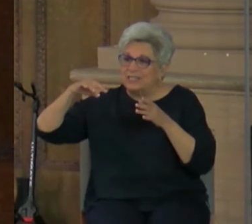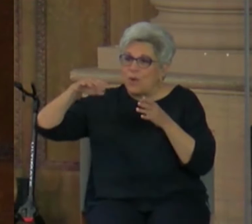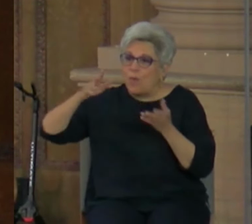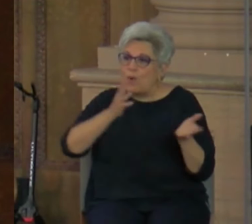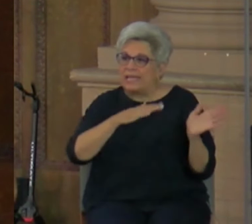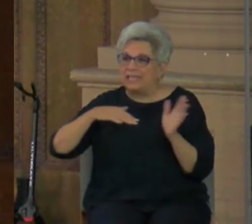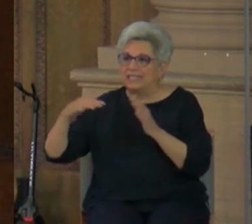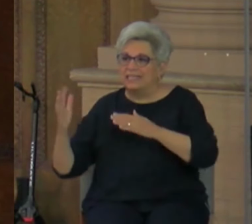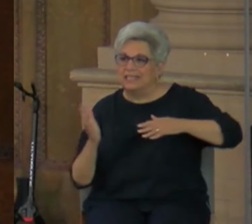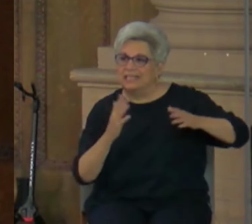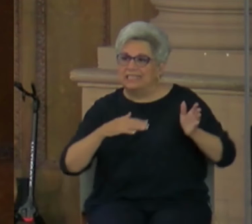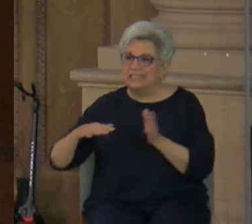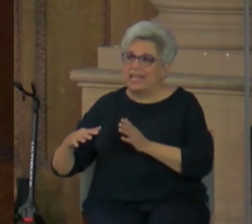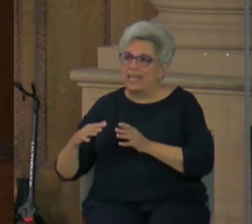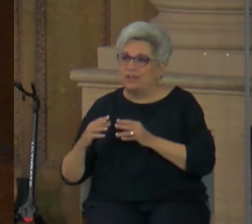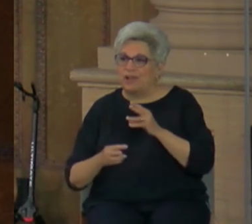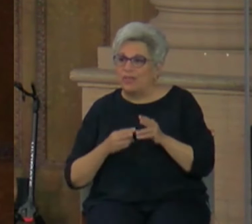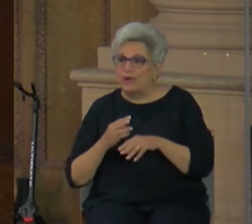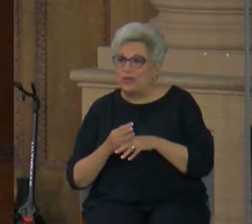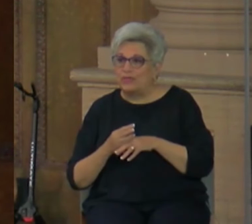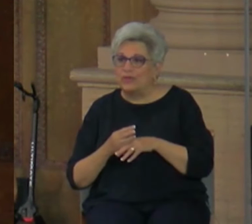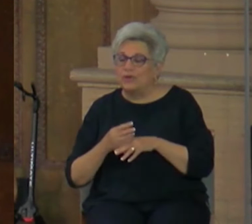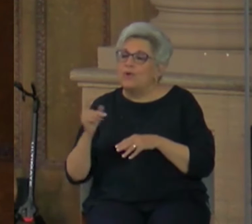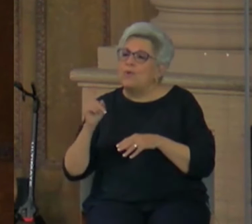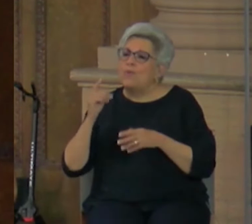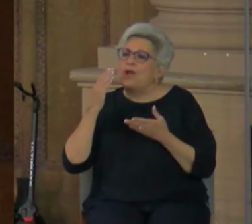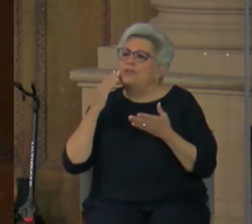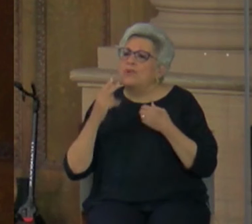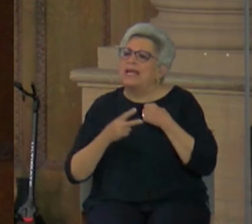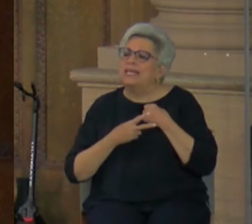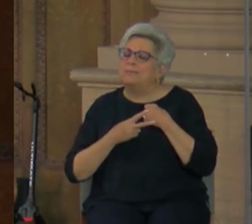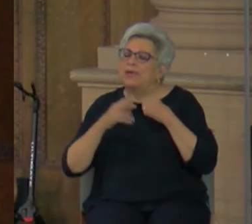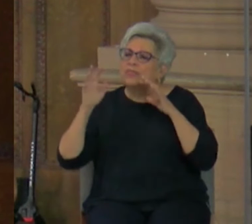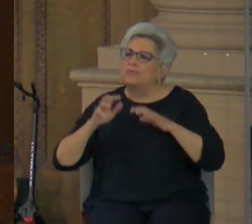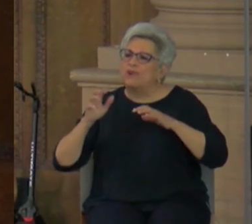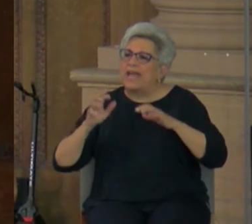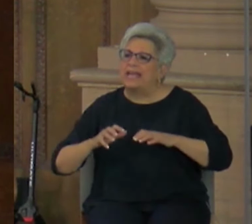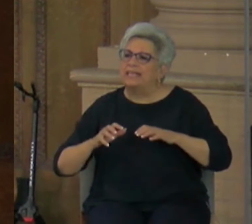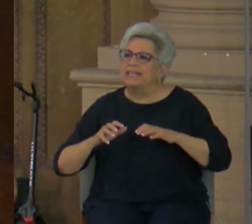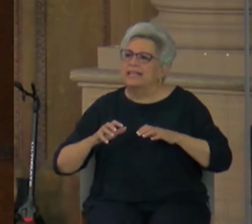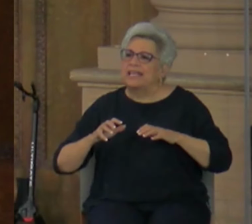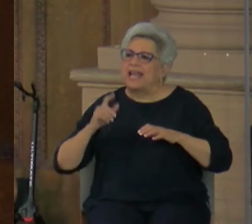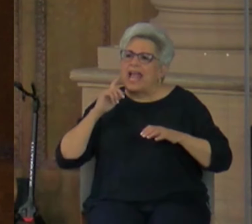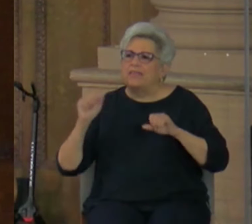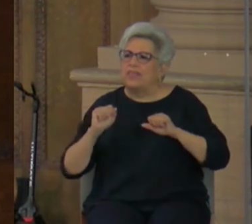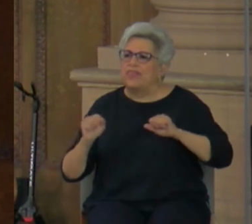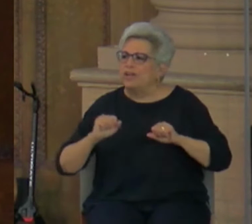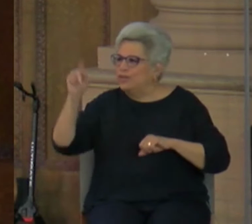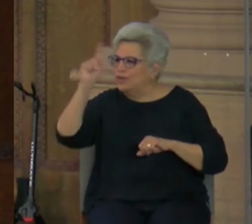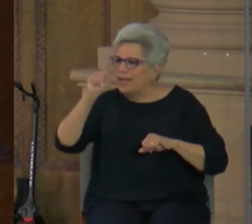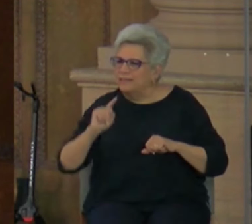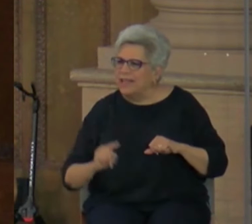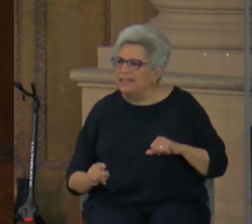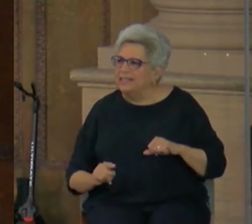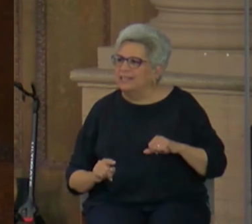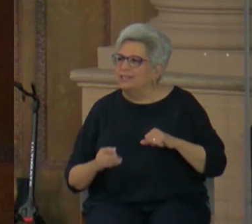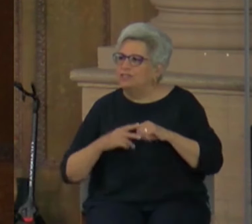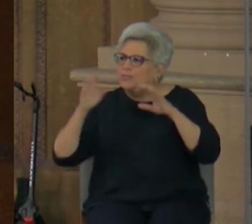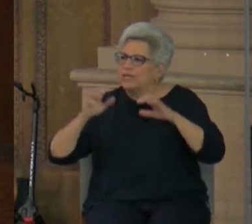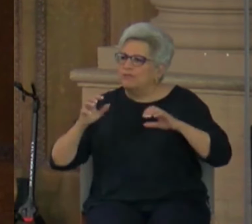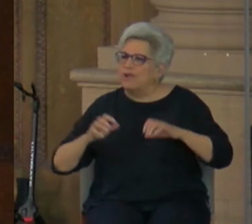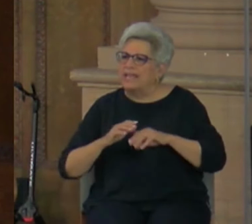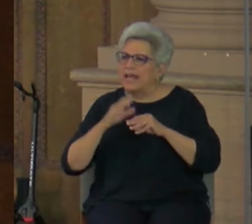earth? Who has cleft a channel for the torrents of rain, and a way for the thunderbolt, to bring rain on a land where no man is, on